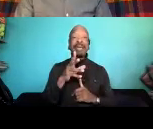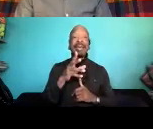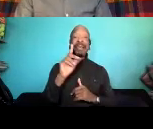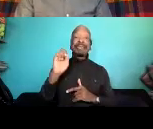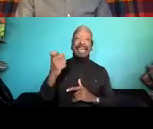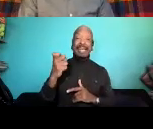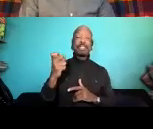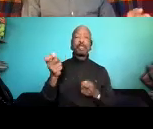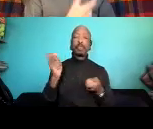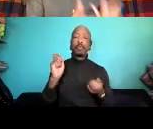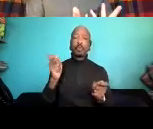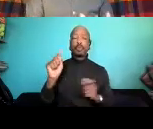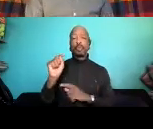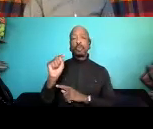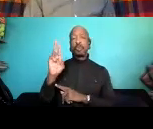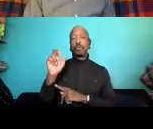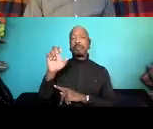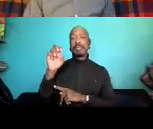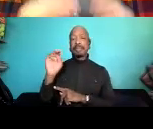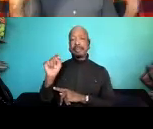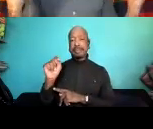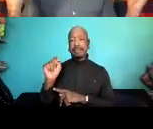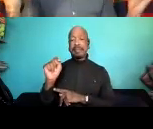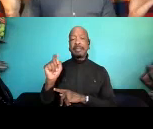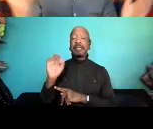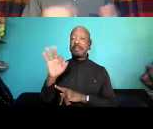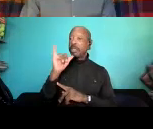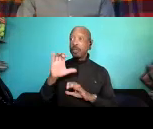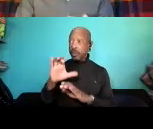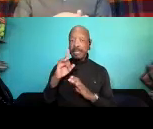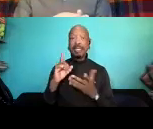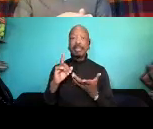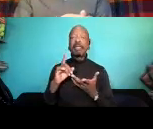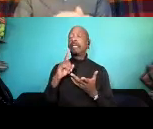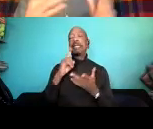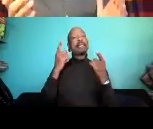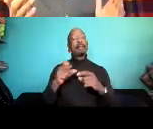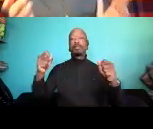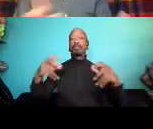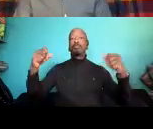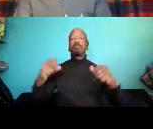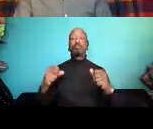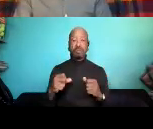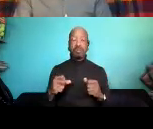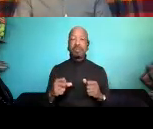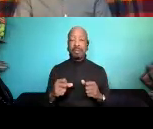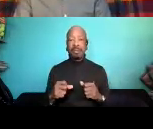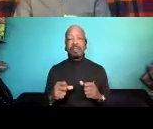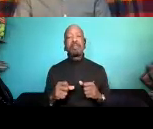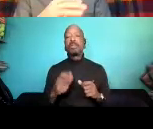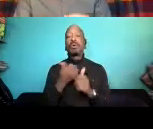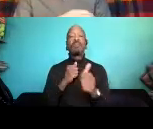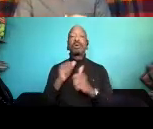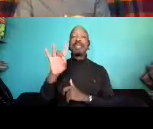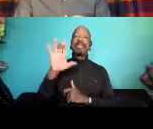at the state level and you create one of these and it's just like poof magic, you avoid an $800